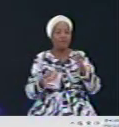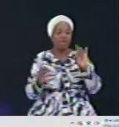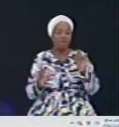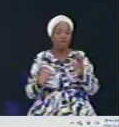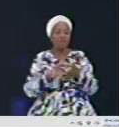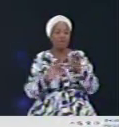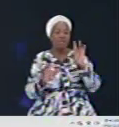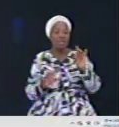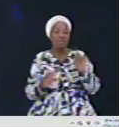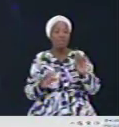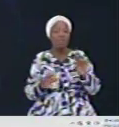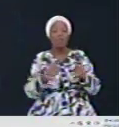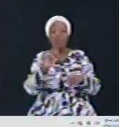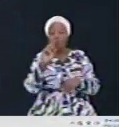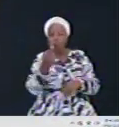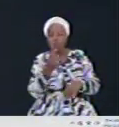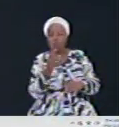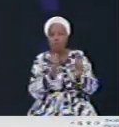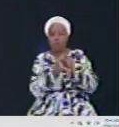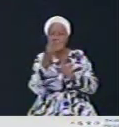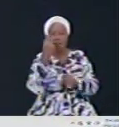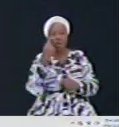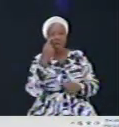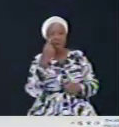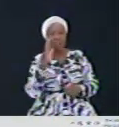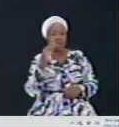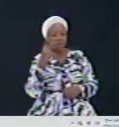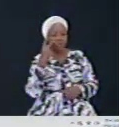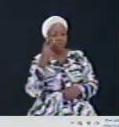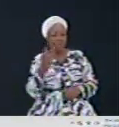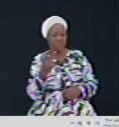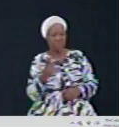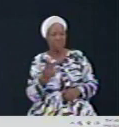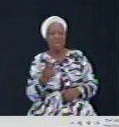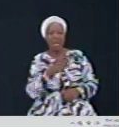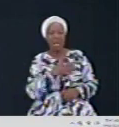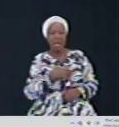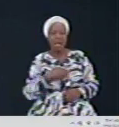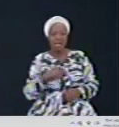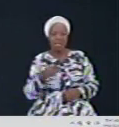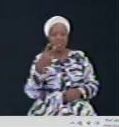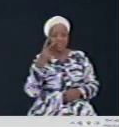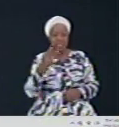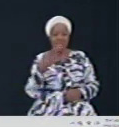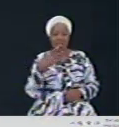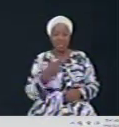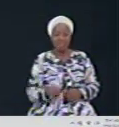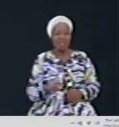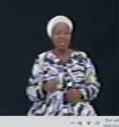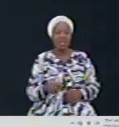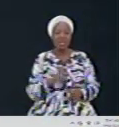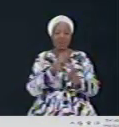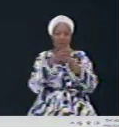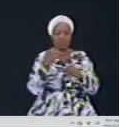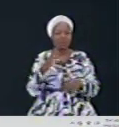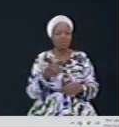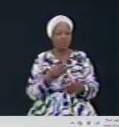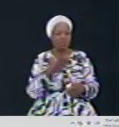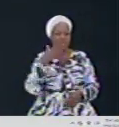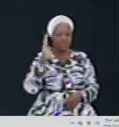it says, in verse 8, only with thine eyes shalt thou behold and see the reward of the wicked. In